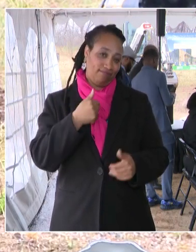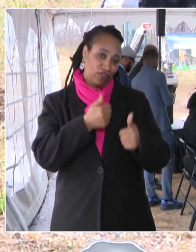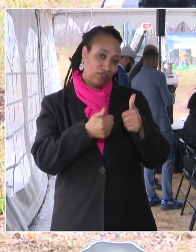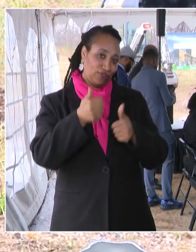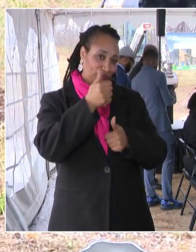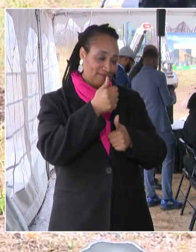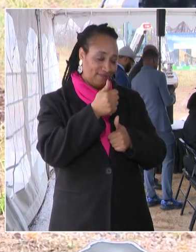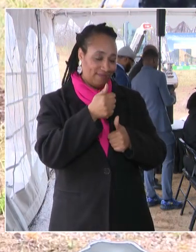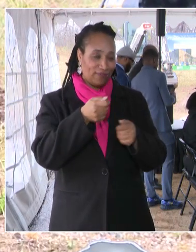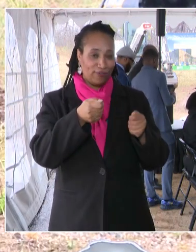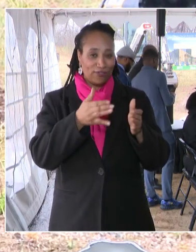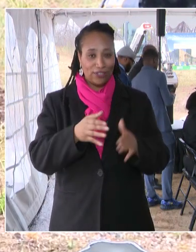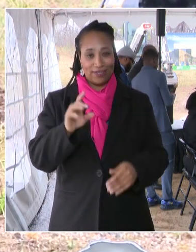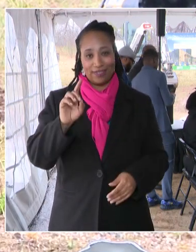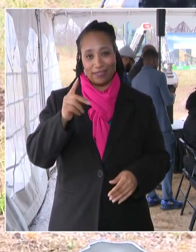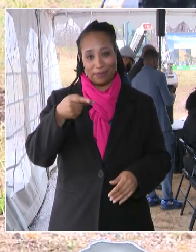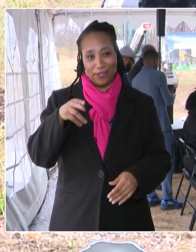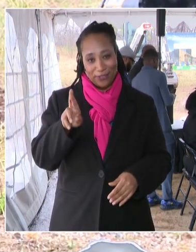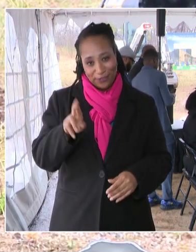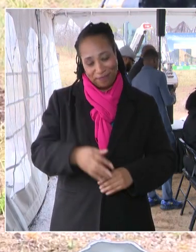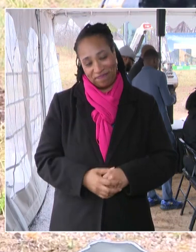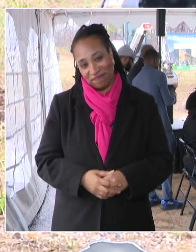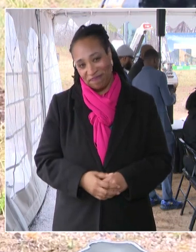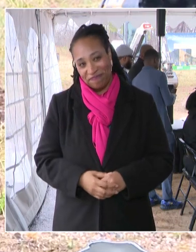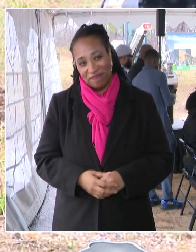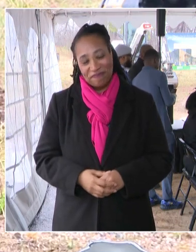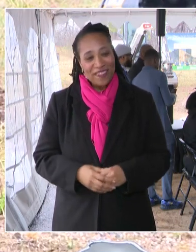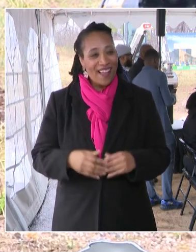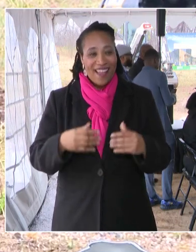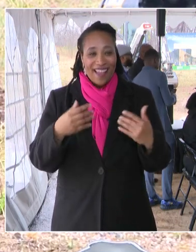If you don't know, we play too much.